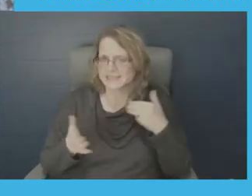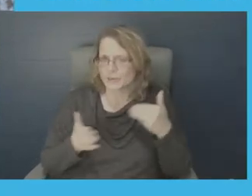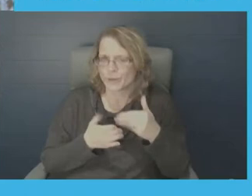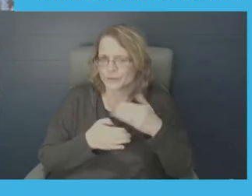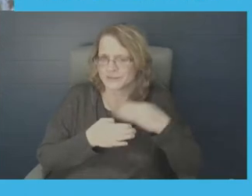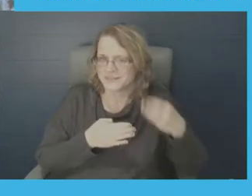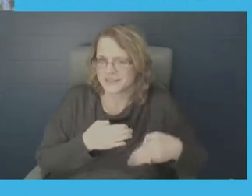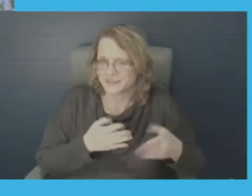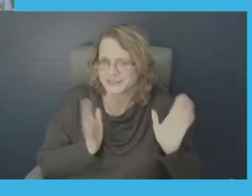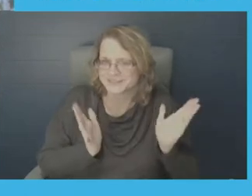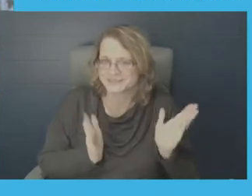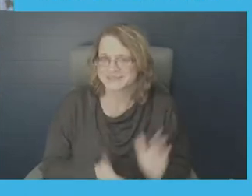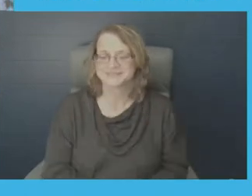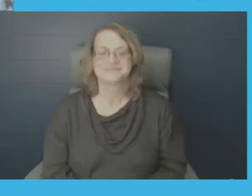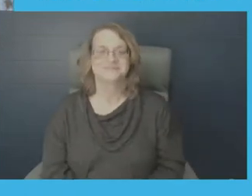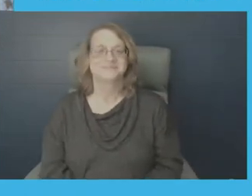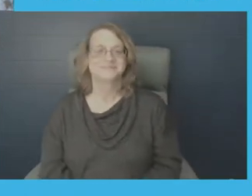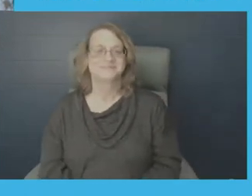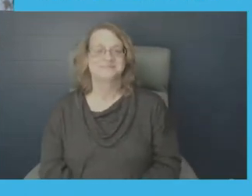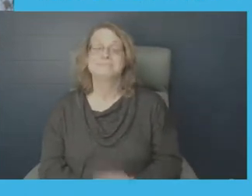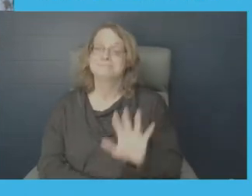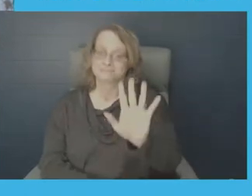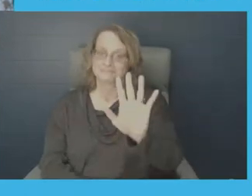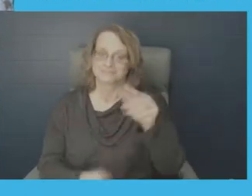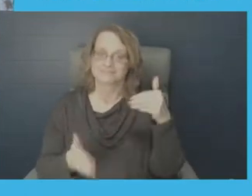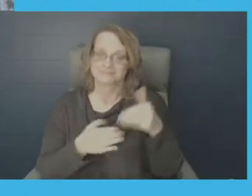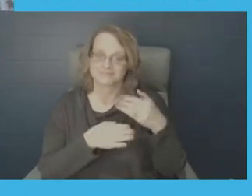says, as I close.